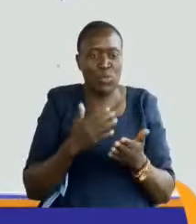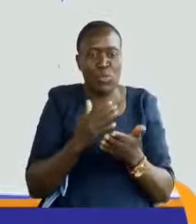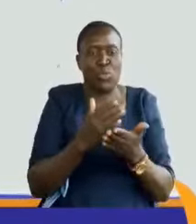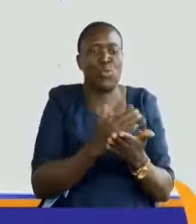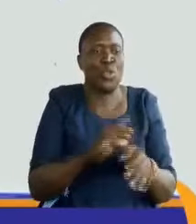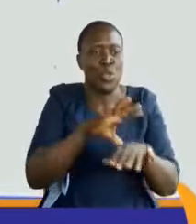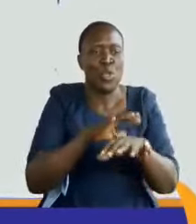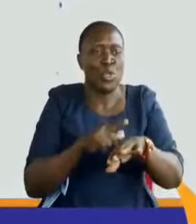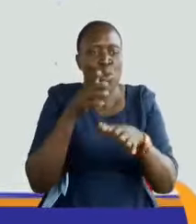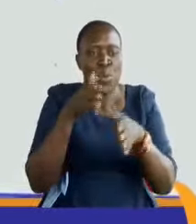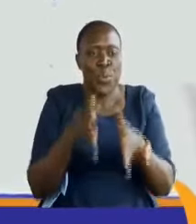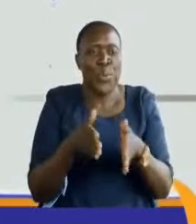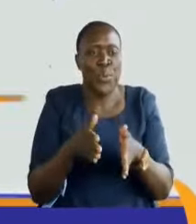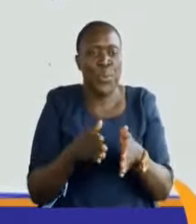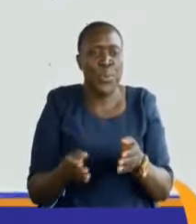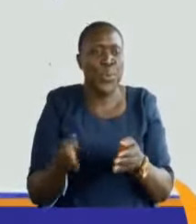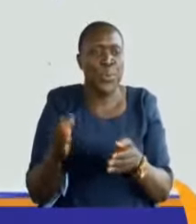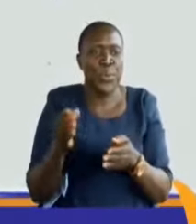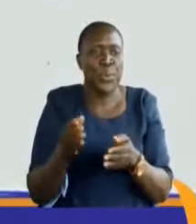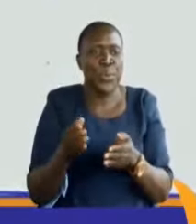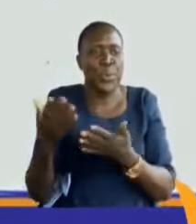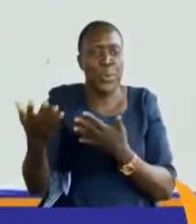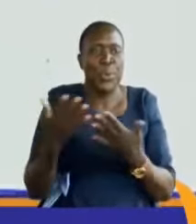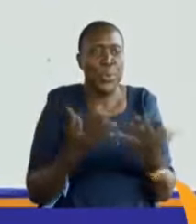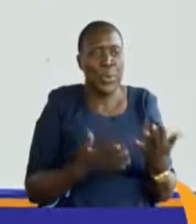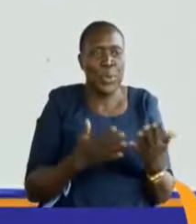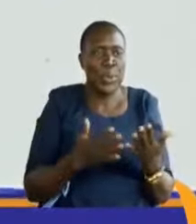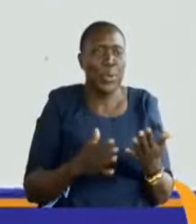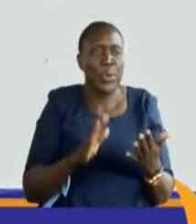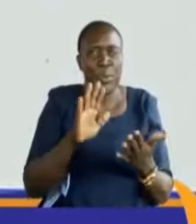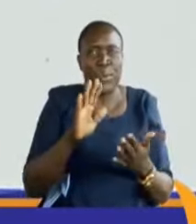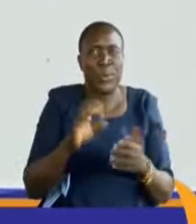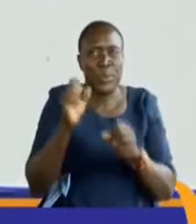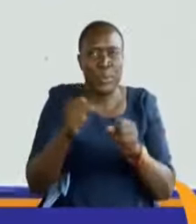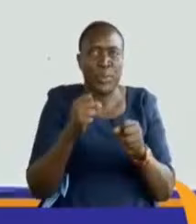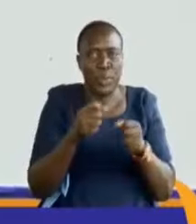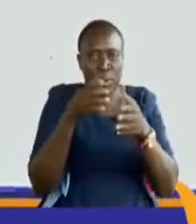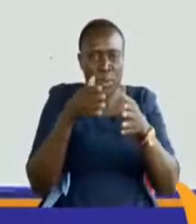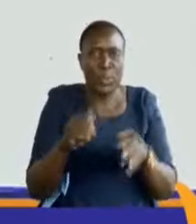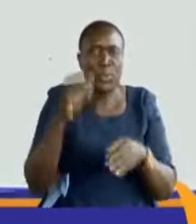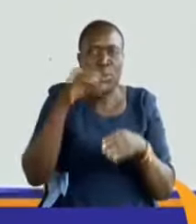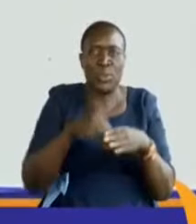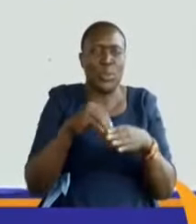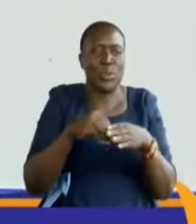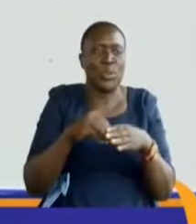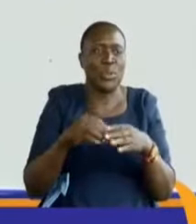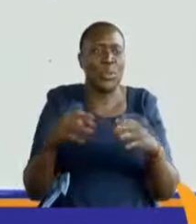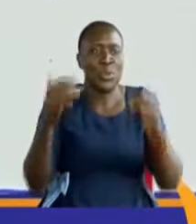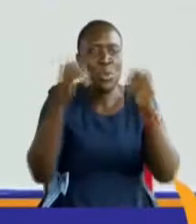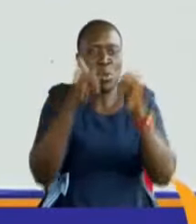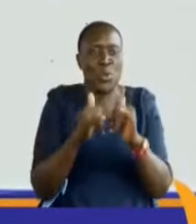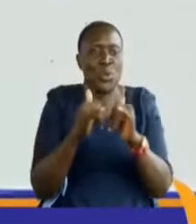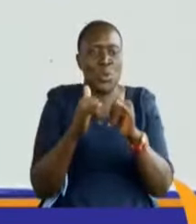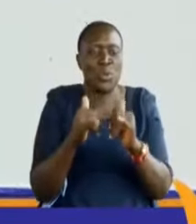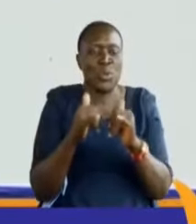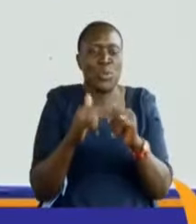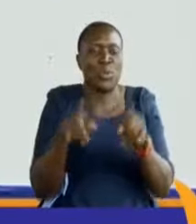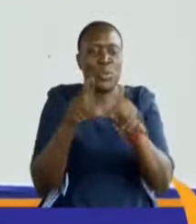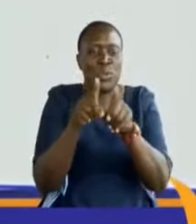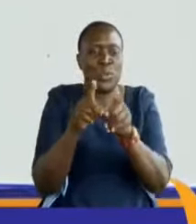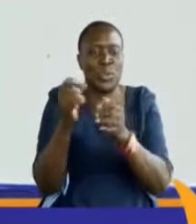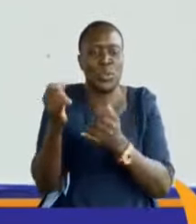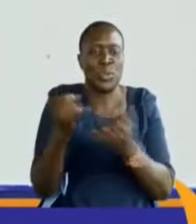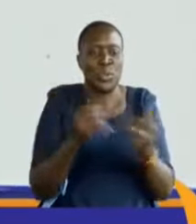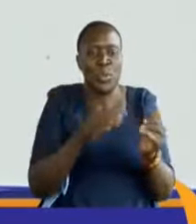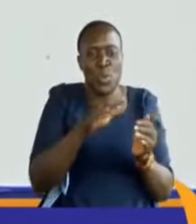this opportunity once again to welcome you to Homa Bay, to this investment conference, and to what we called the